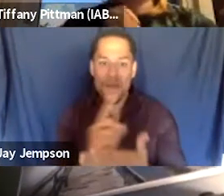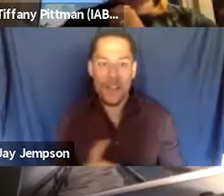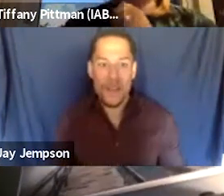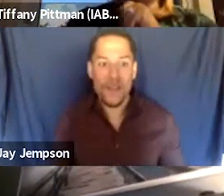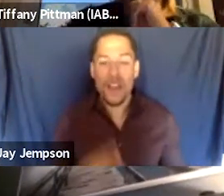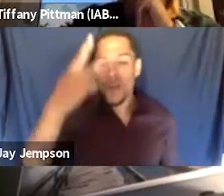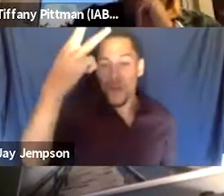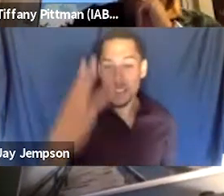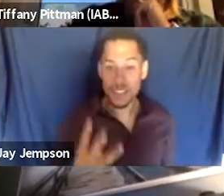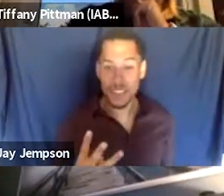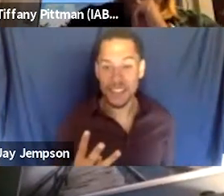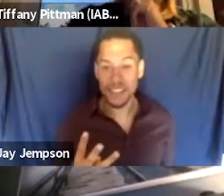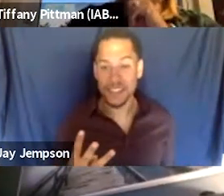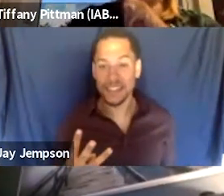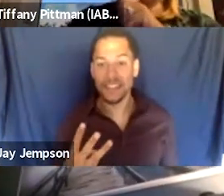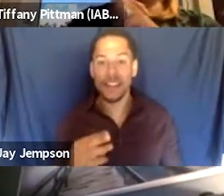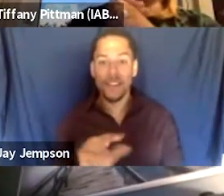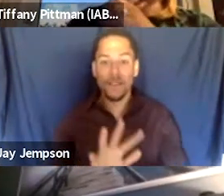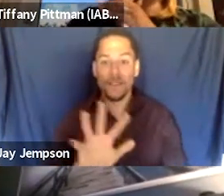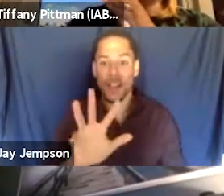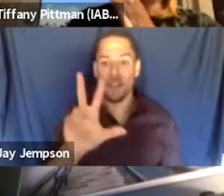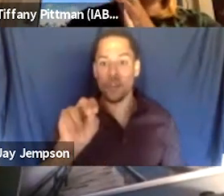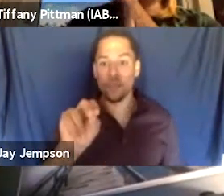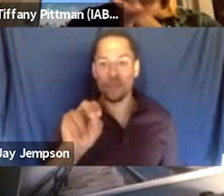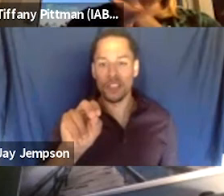next episode is called about